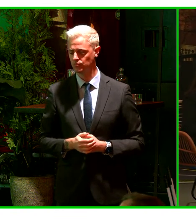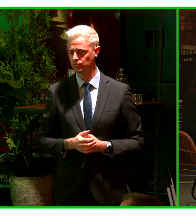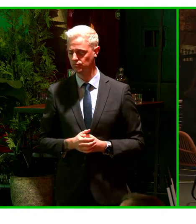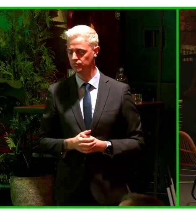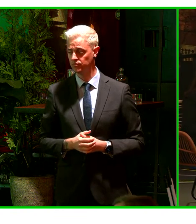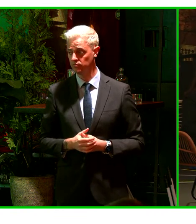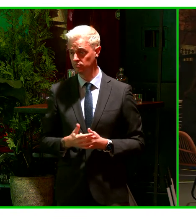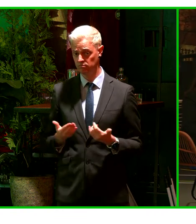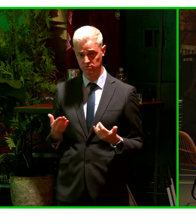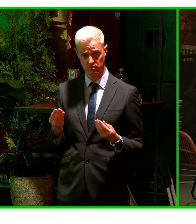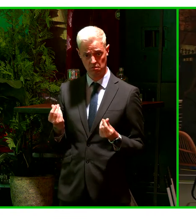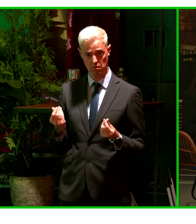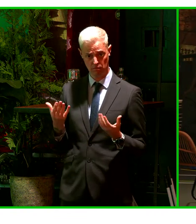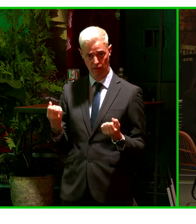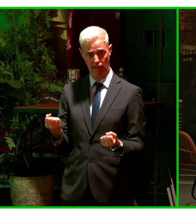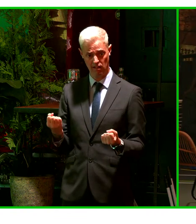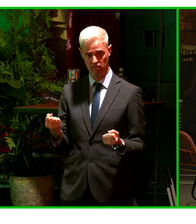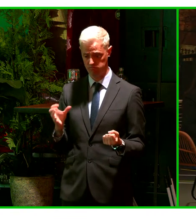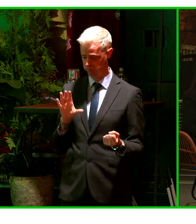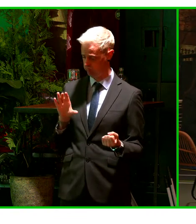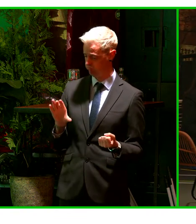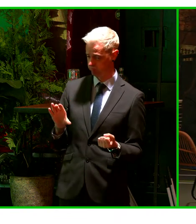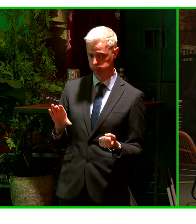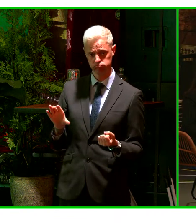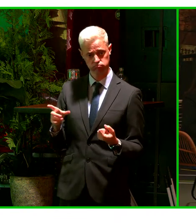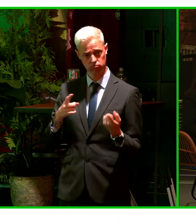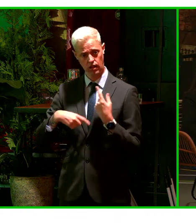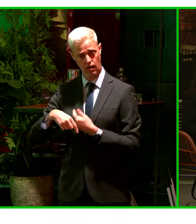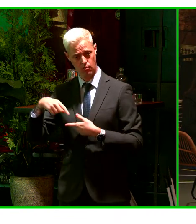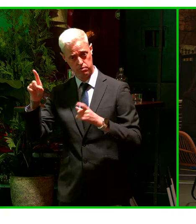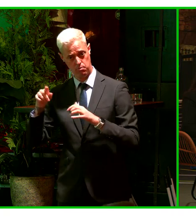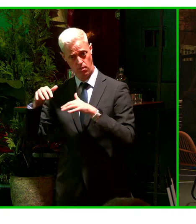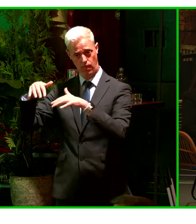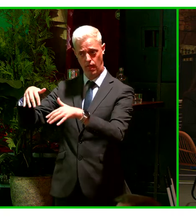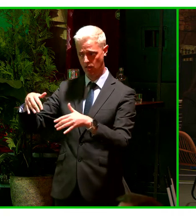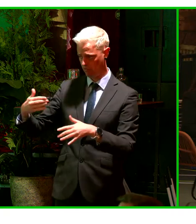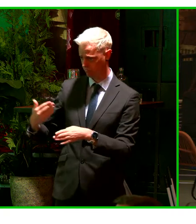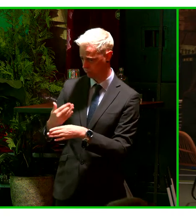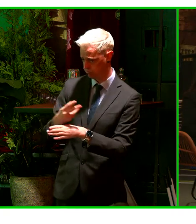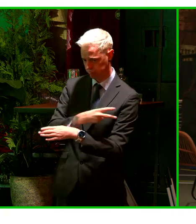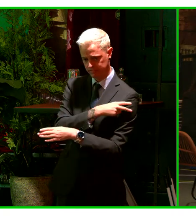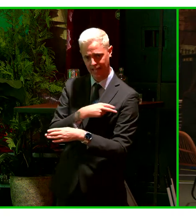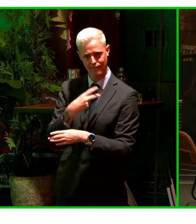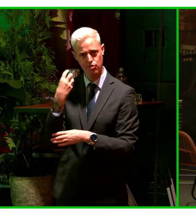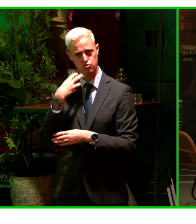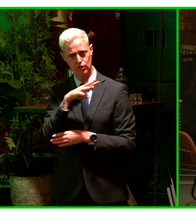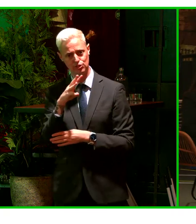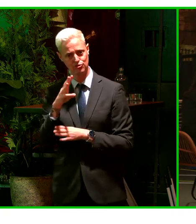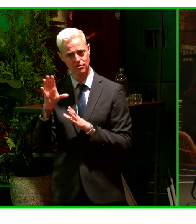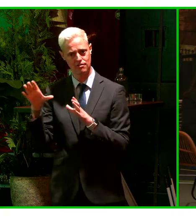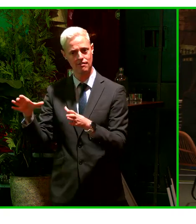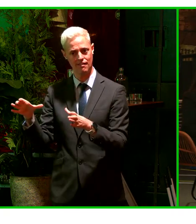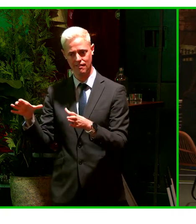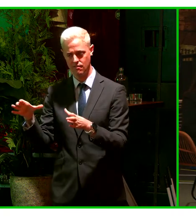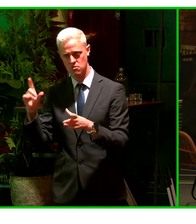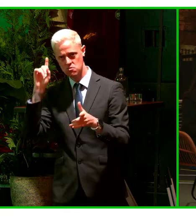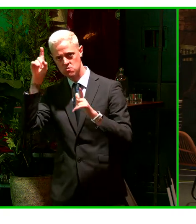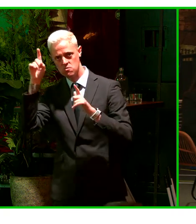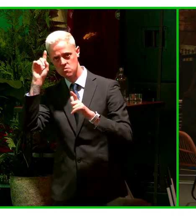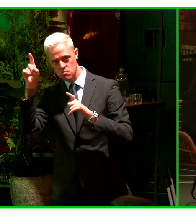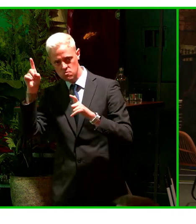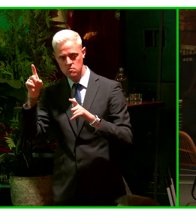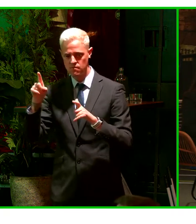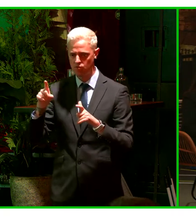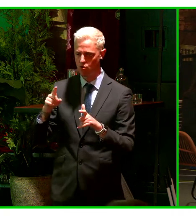That money is there, that's secured. We have the people, we have nearly 300 people employed in this sector, looking at whole system thinking from batteries